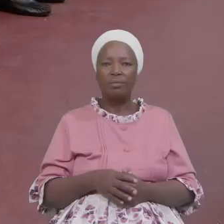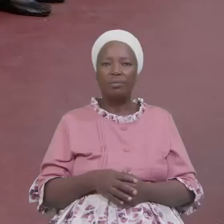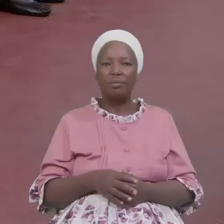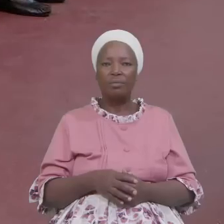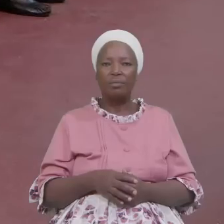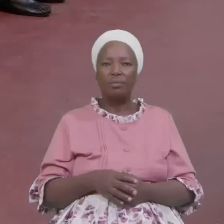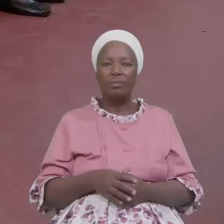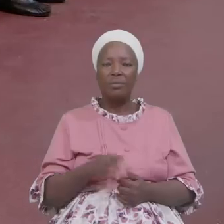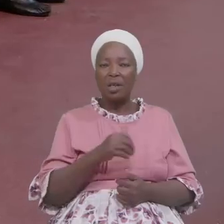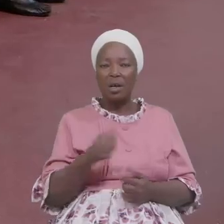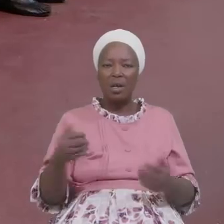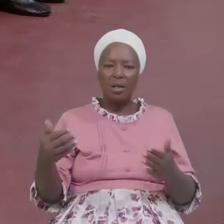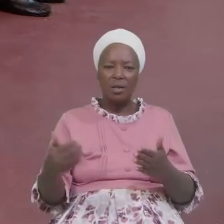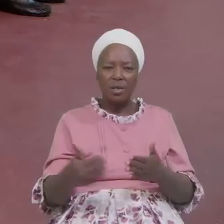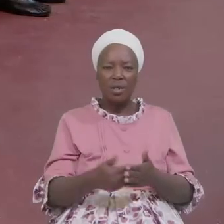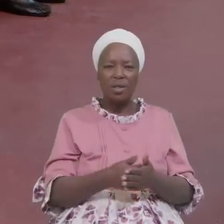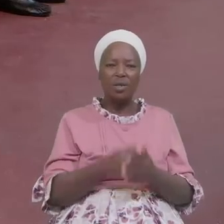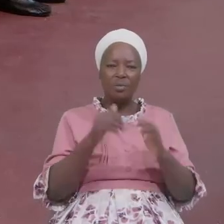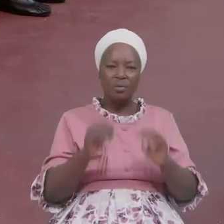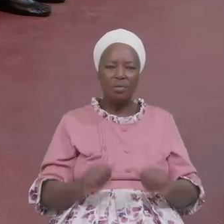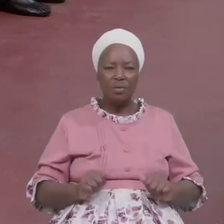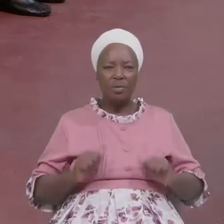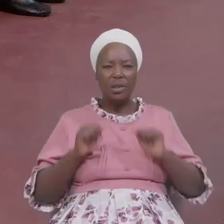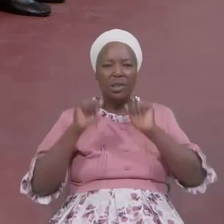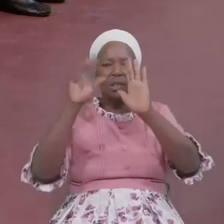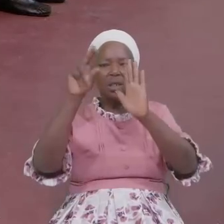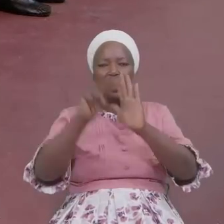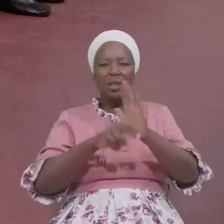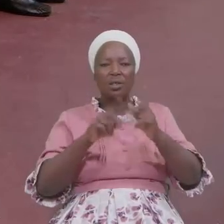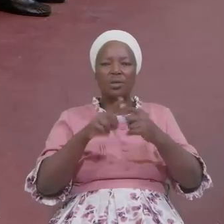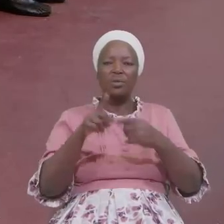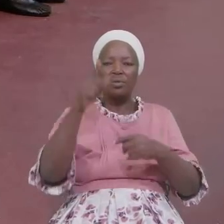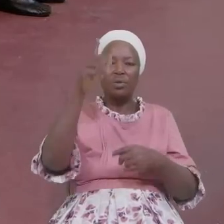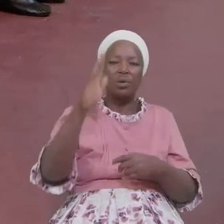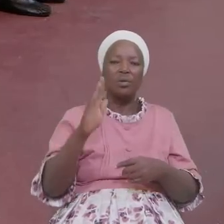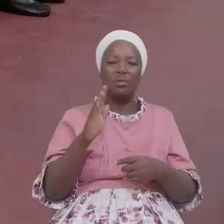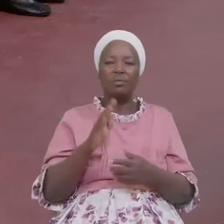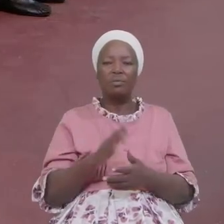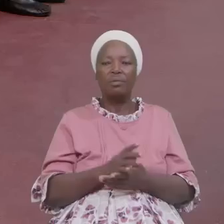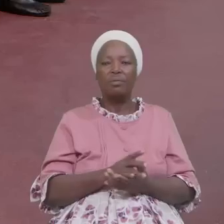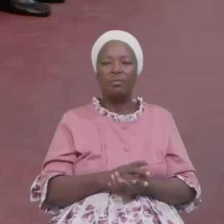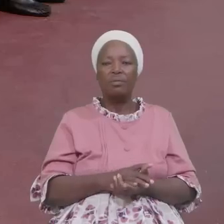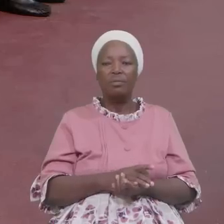A new yieldedness unto God.